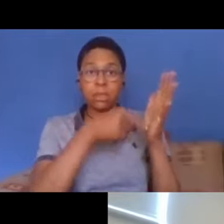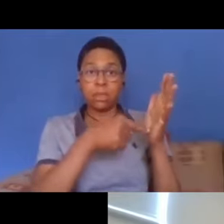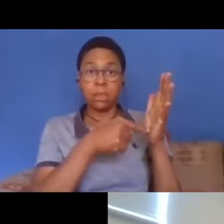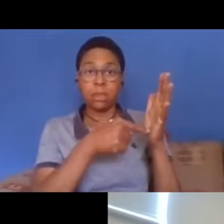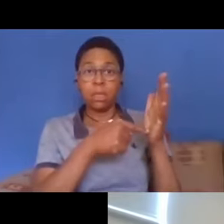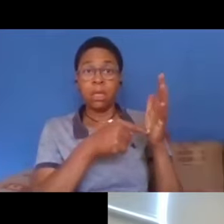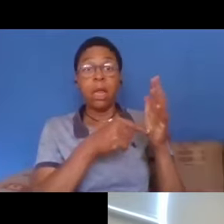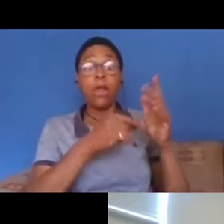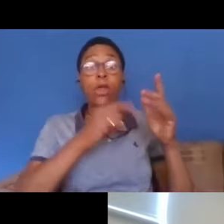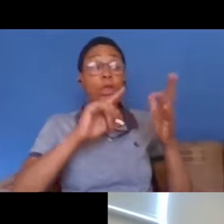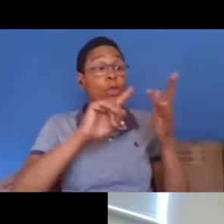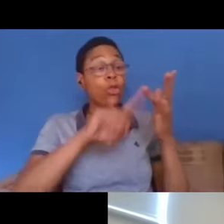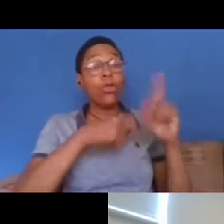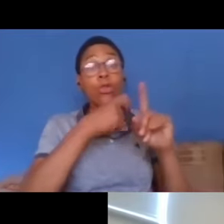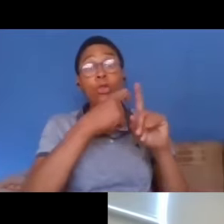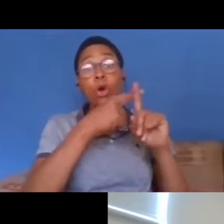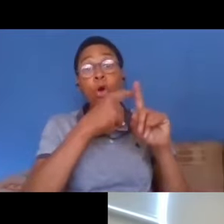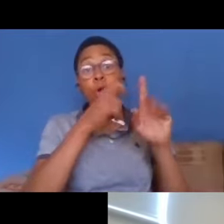60% capacity